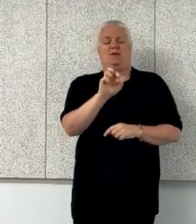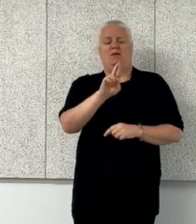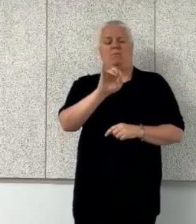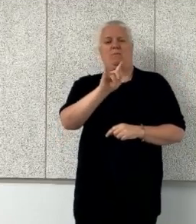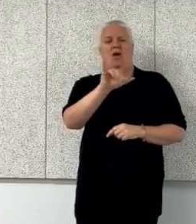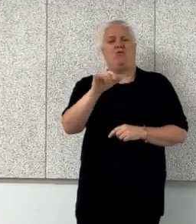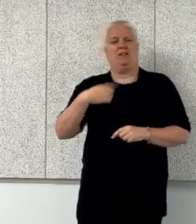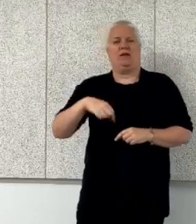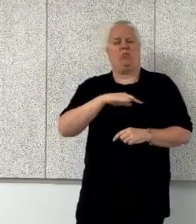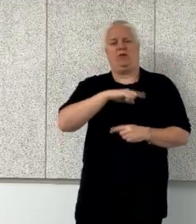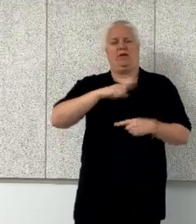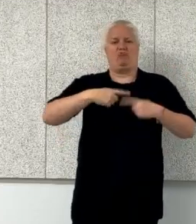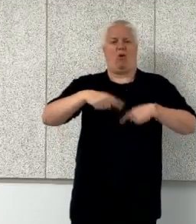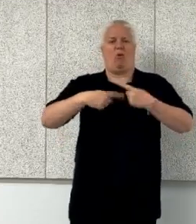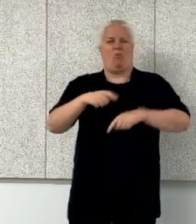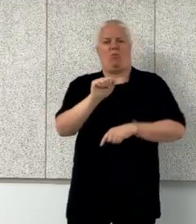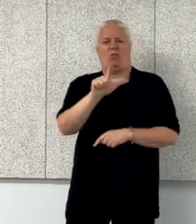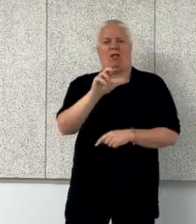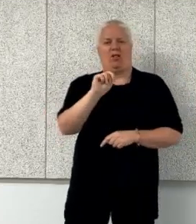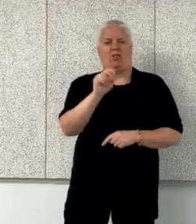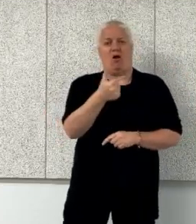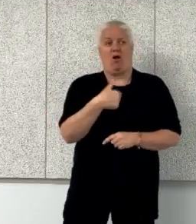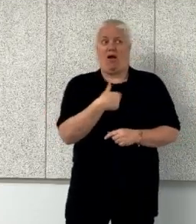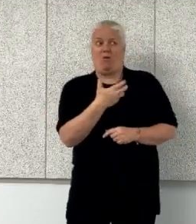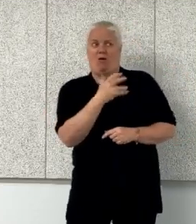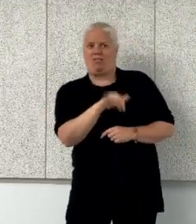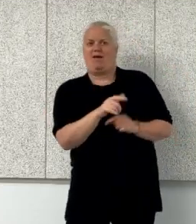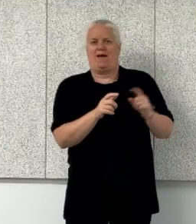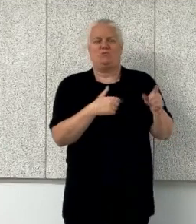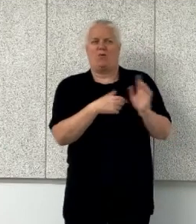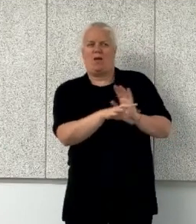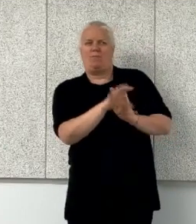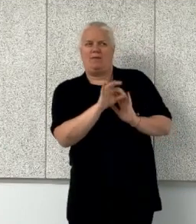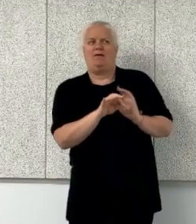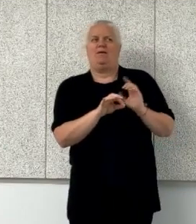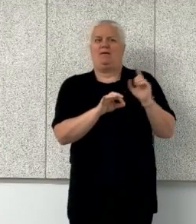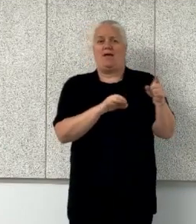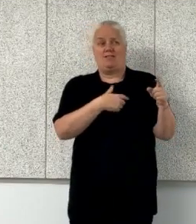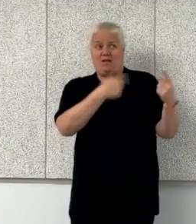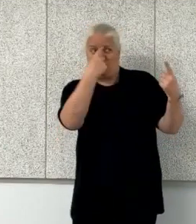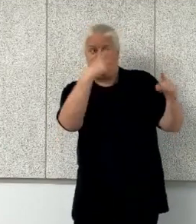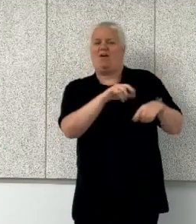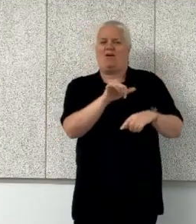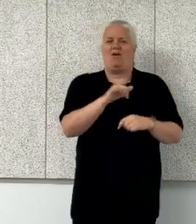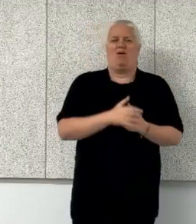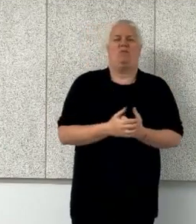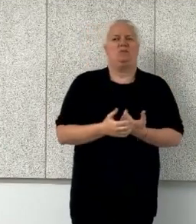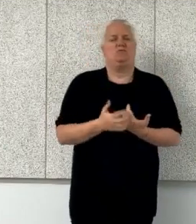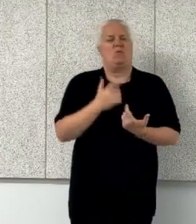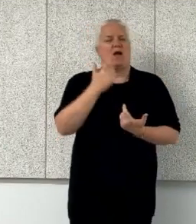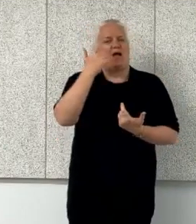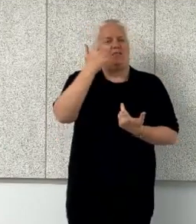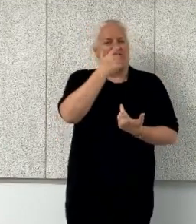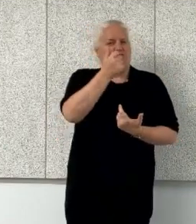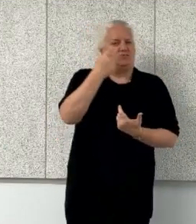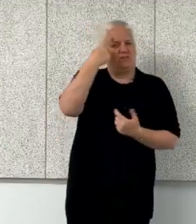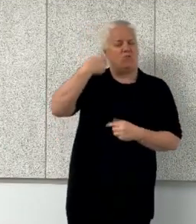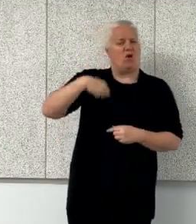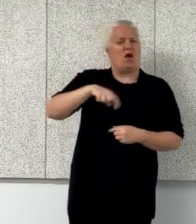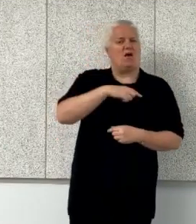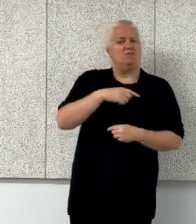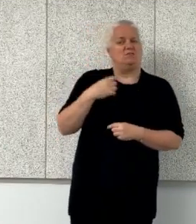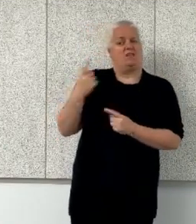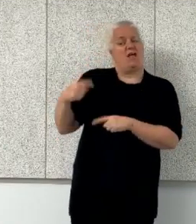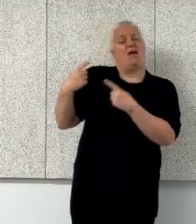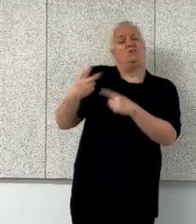the show. Wouldn't everyone? Right, well, and that's what they pick. I mean, so the interesting thing, I think, for us is even in the last